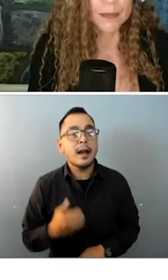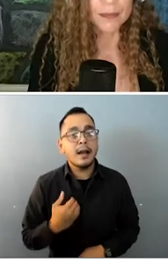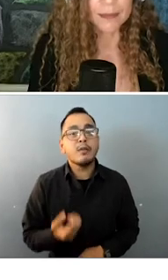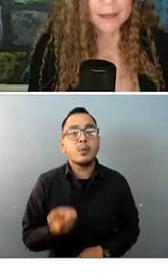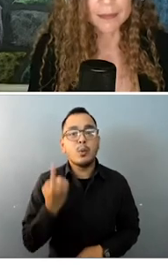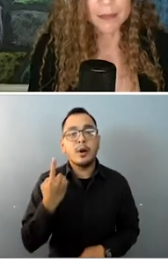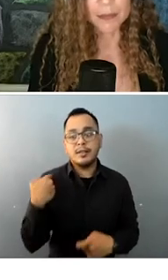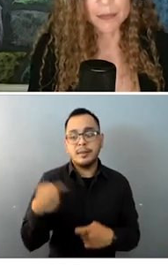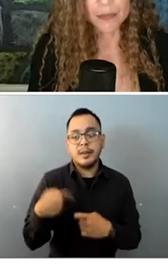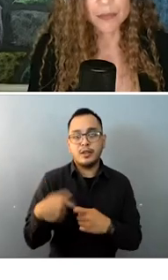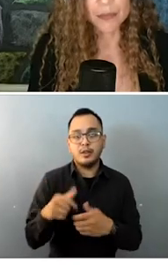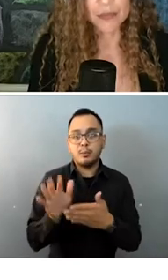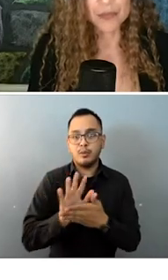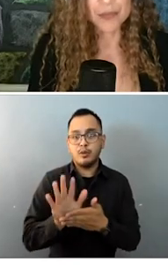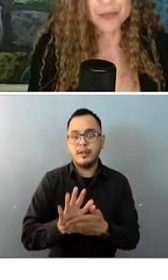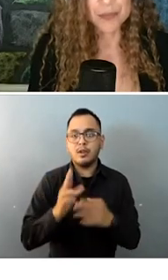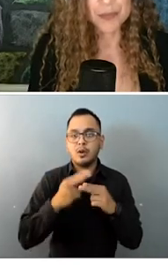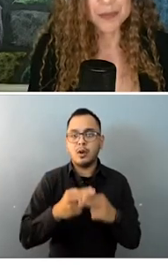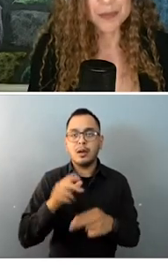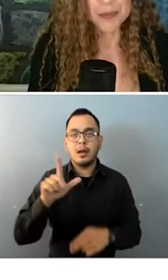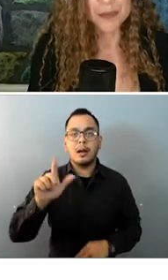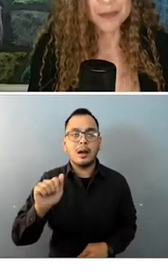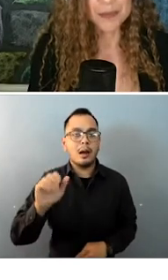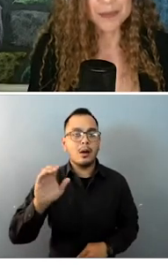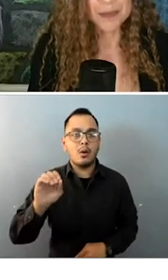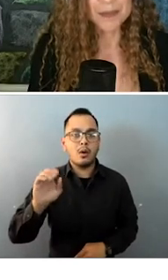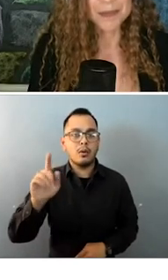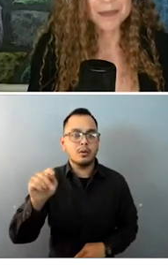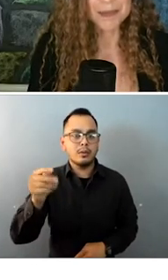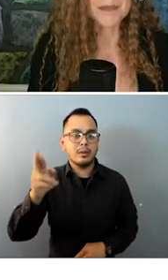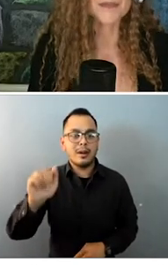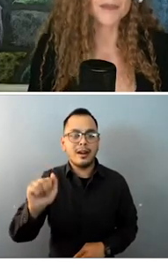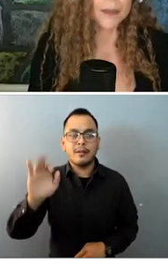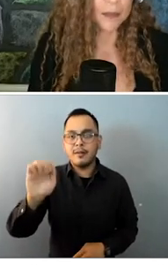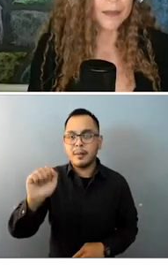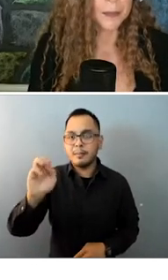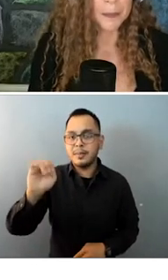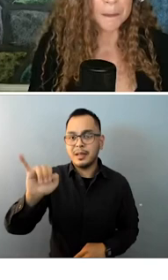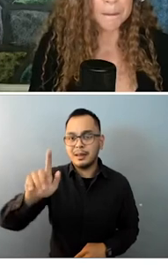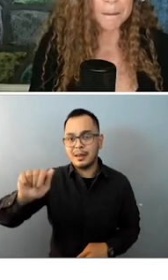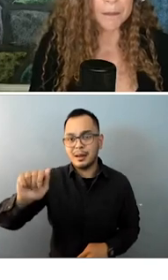There is a Spanish movie called La Otra Familia